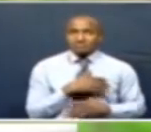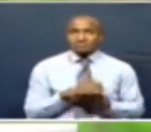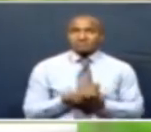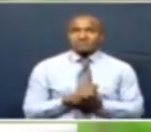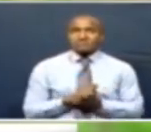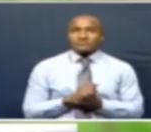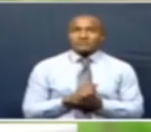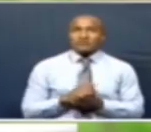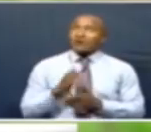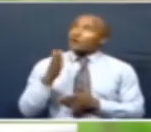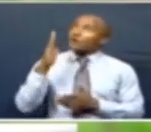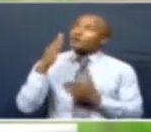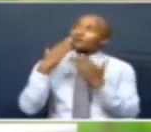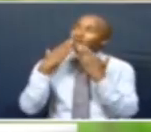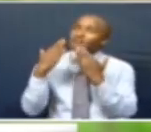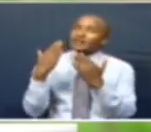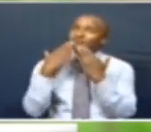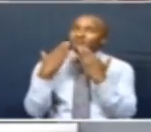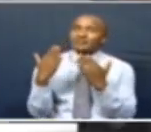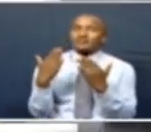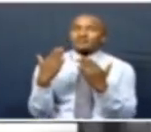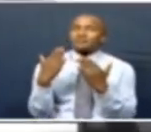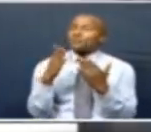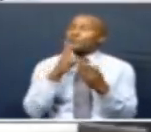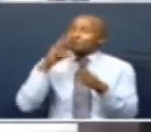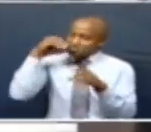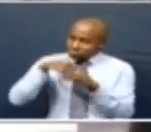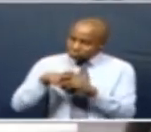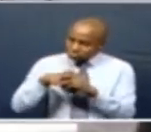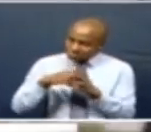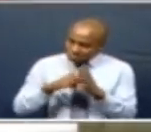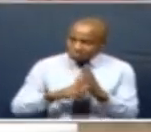kumuokoa pahali aliingia kwa maji na akatoka.